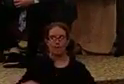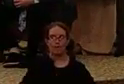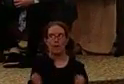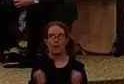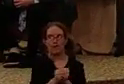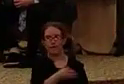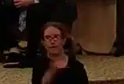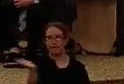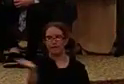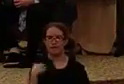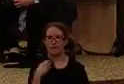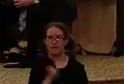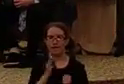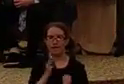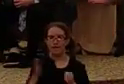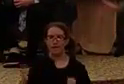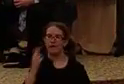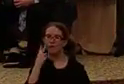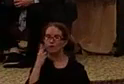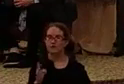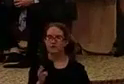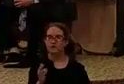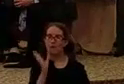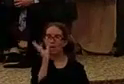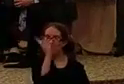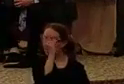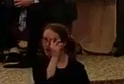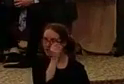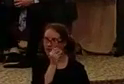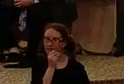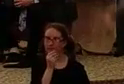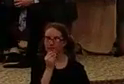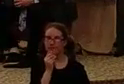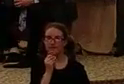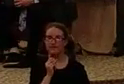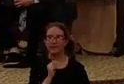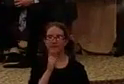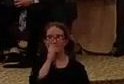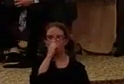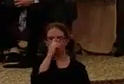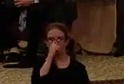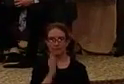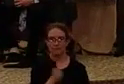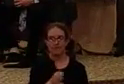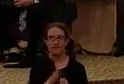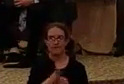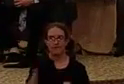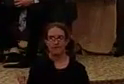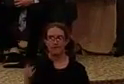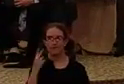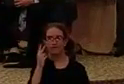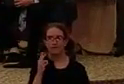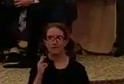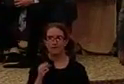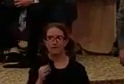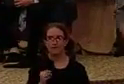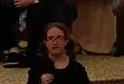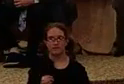us of making everything look so rosy and making everything look so nice and making everything look so